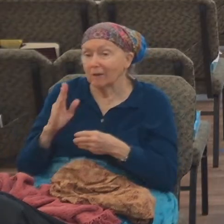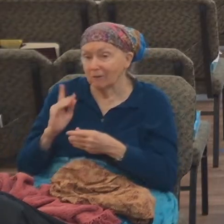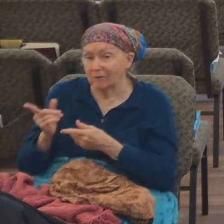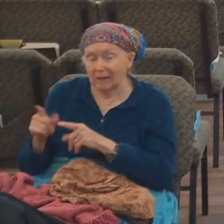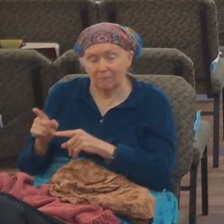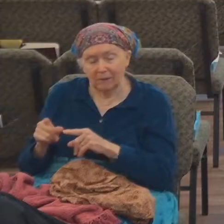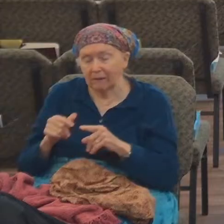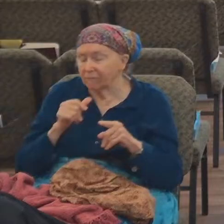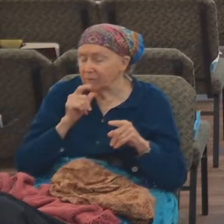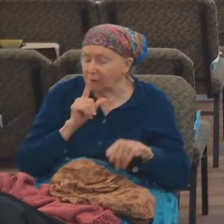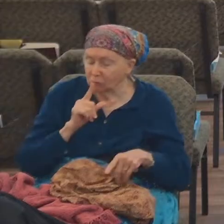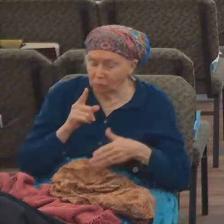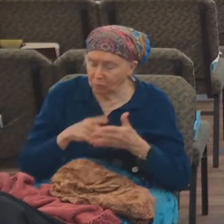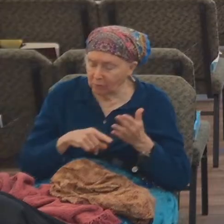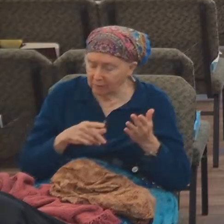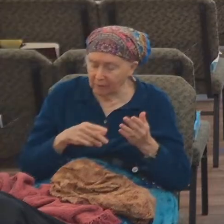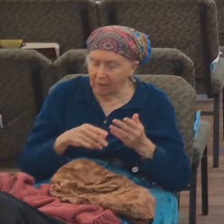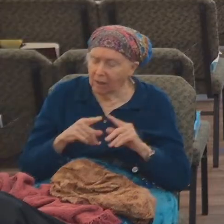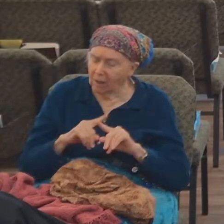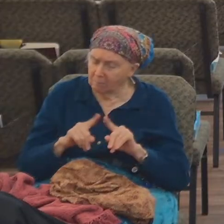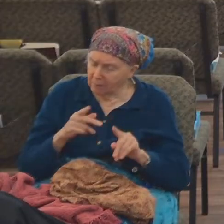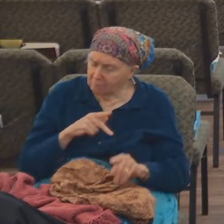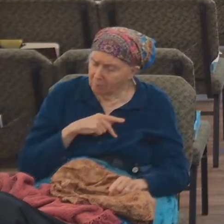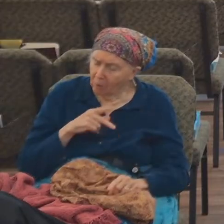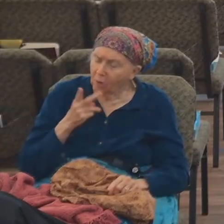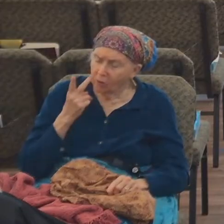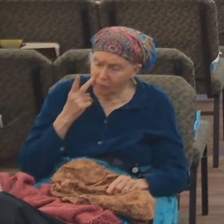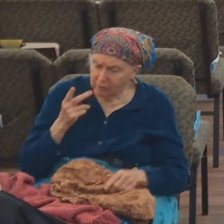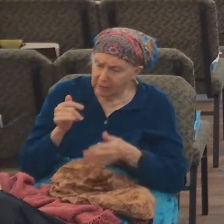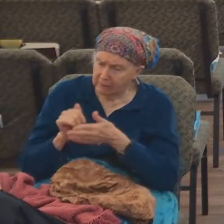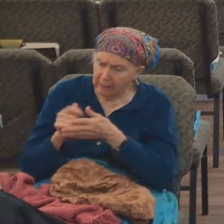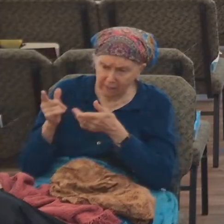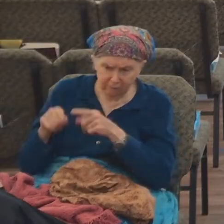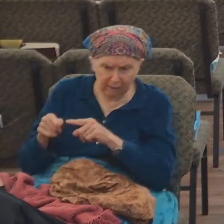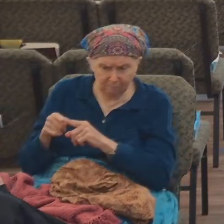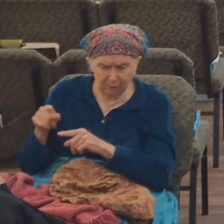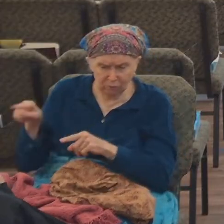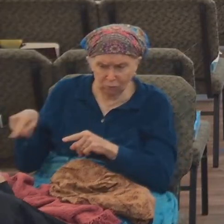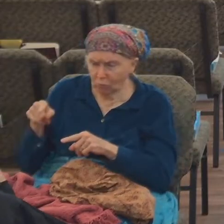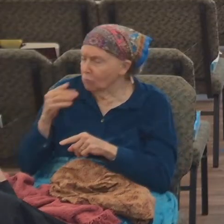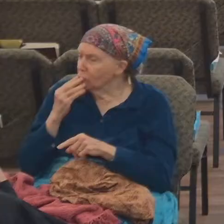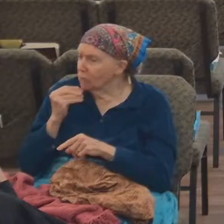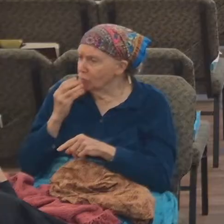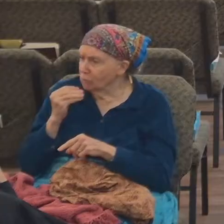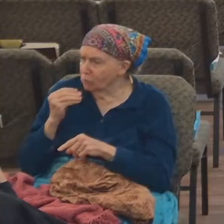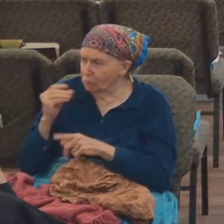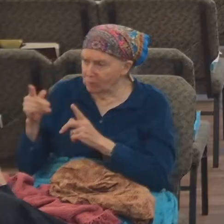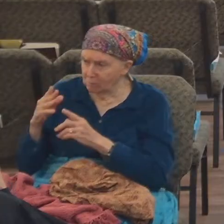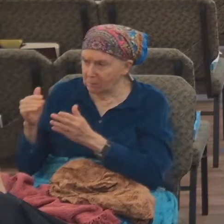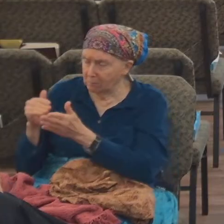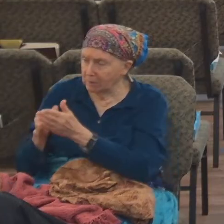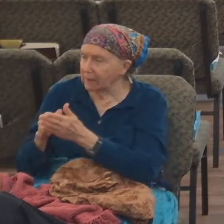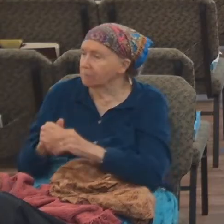he's seeing the consequences unfolding as we speak, or as he's writing this letter. Paul?